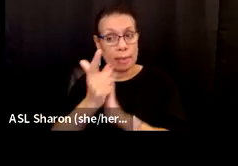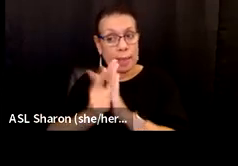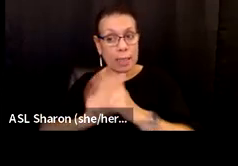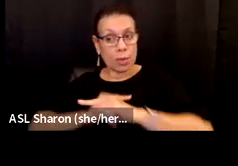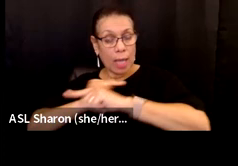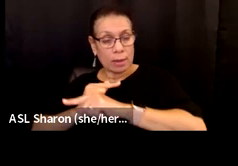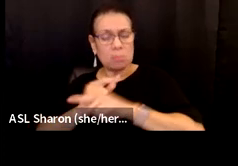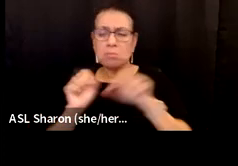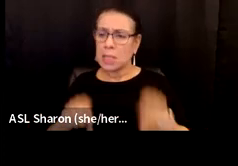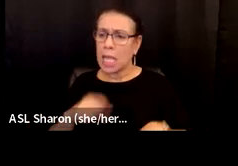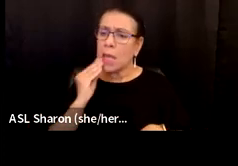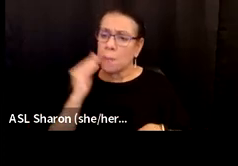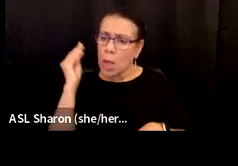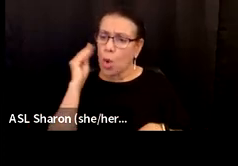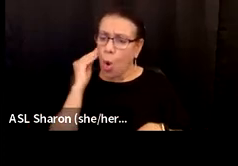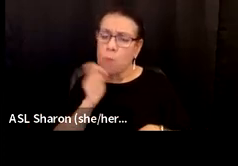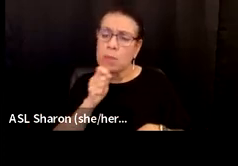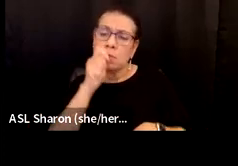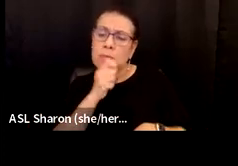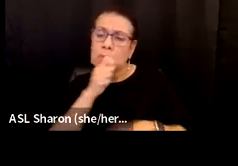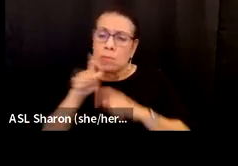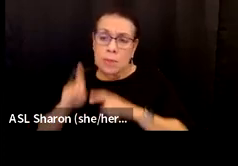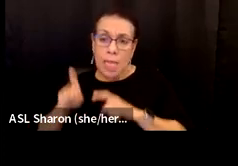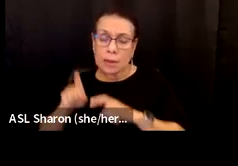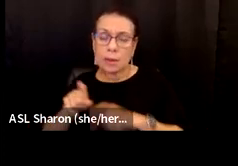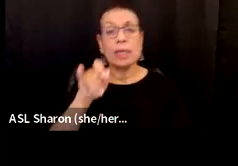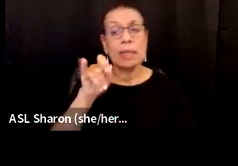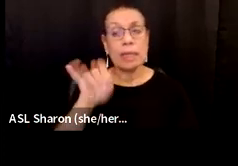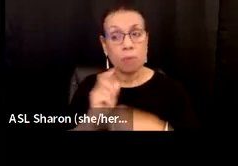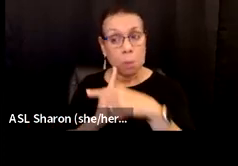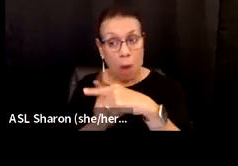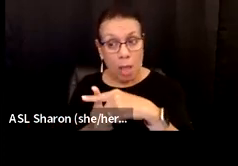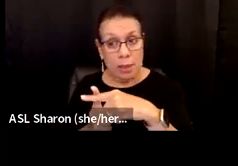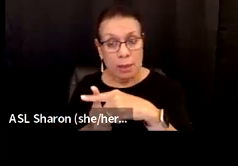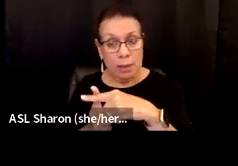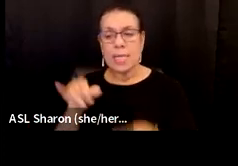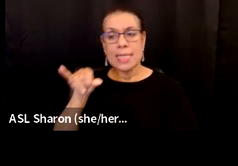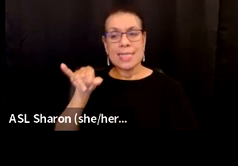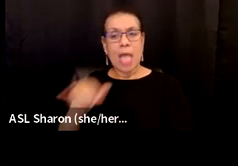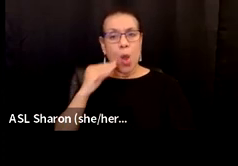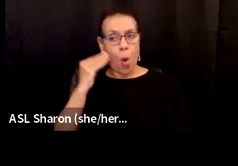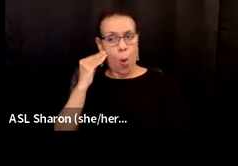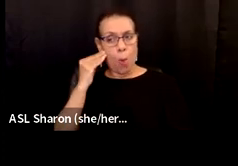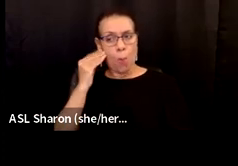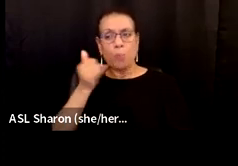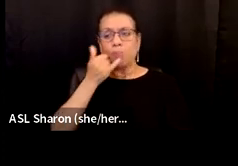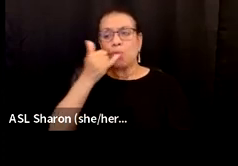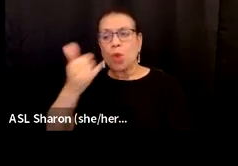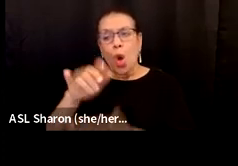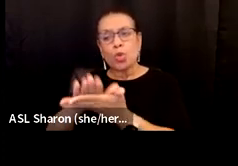comfort of their homes to take the test and in case of a positive result stay home and report that result to their